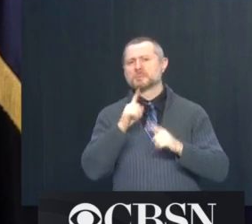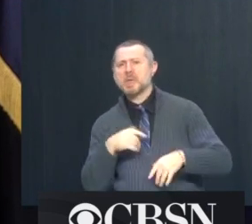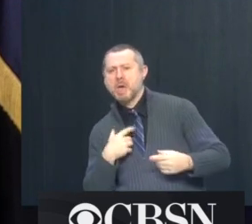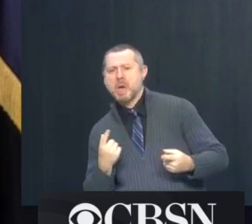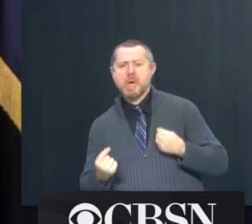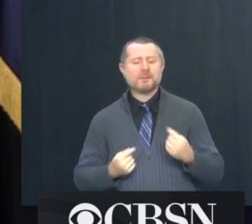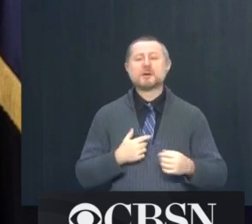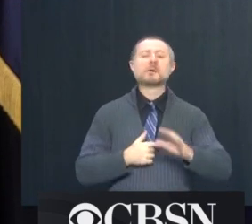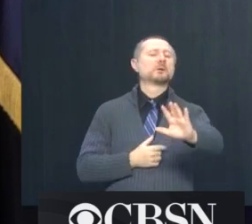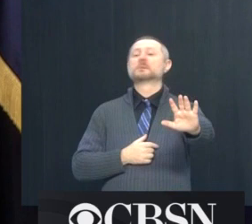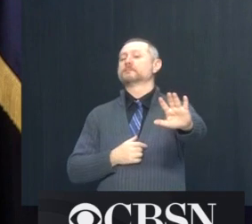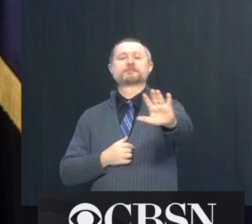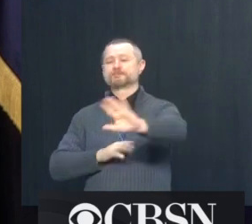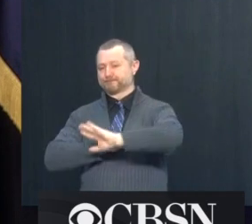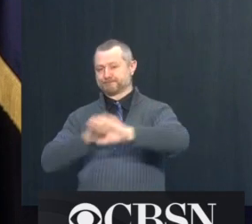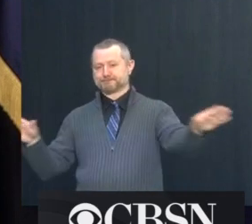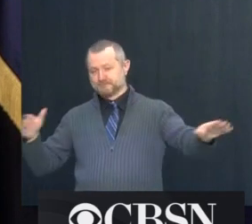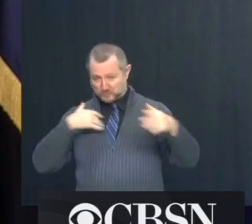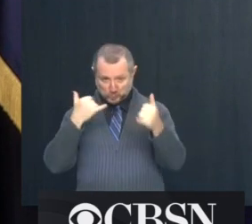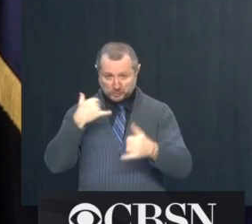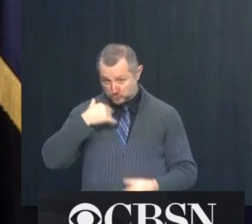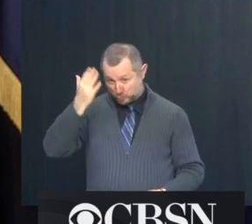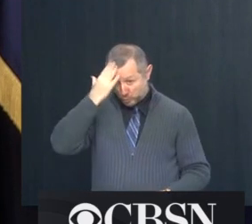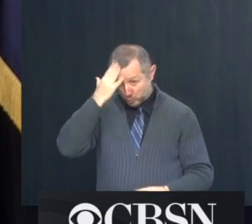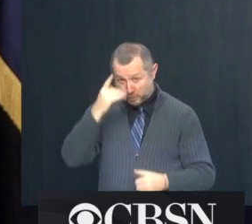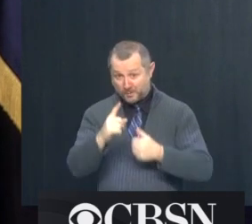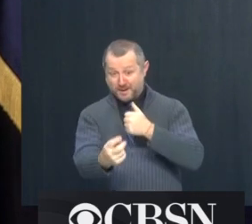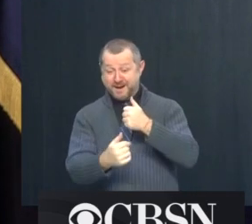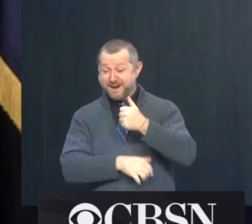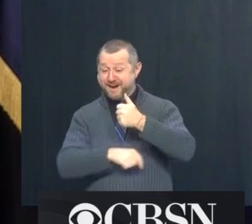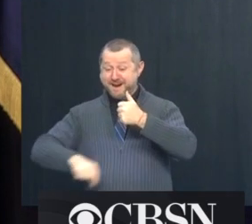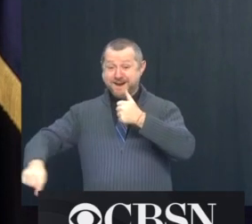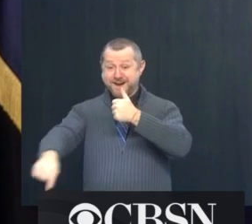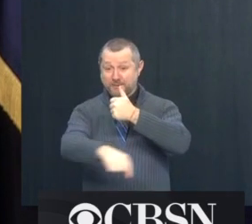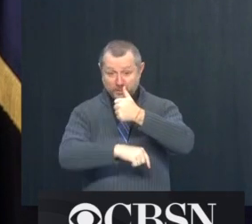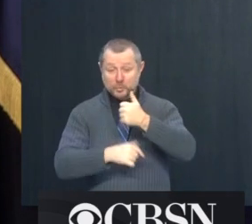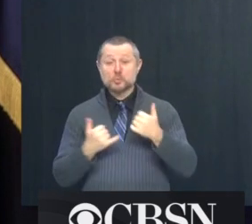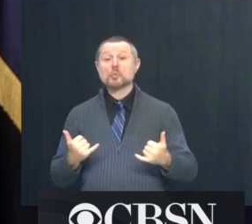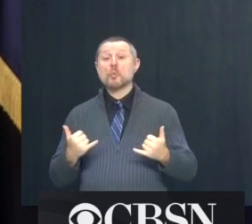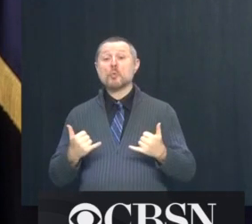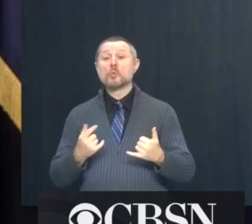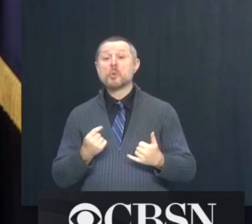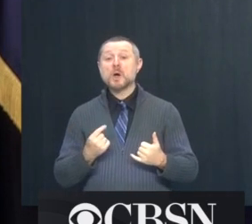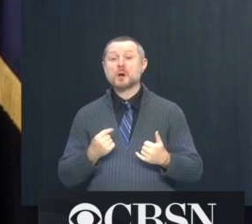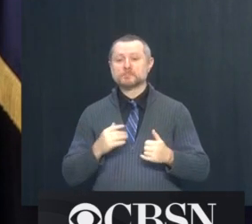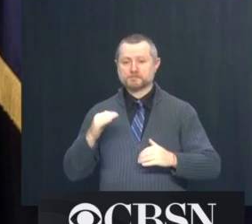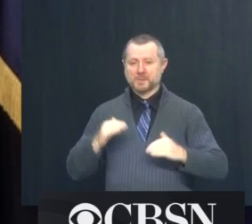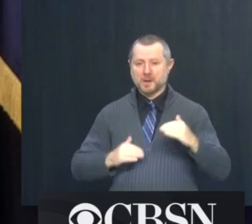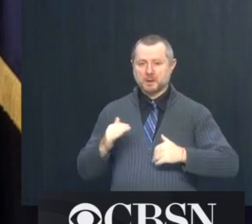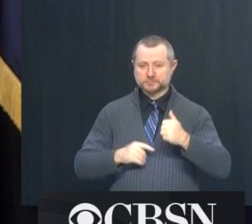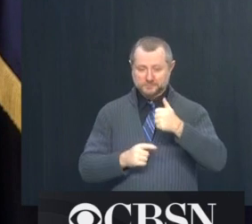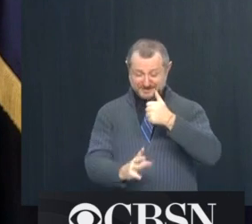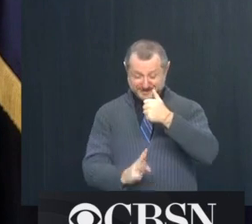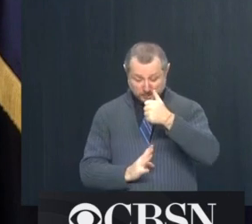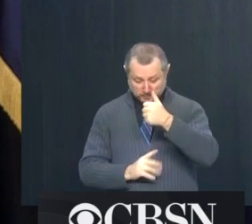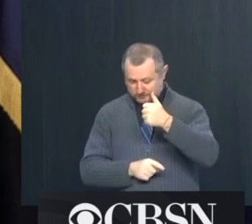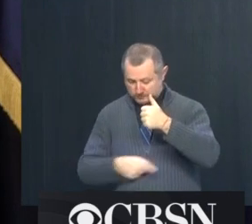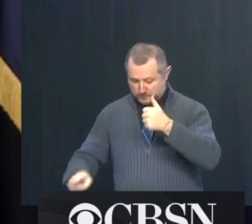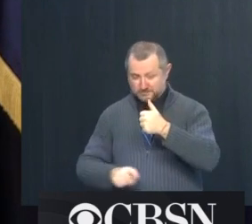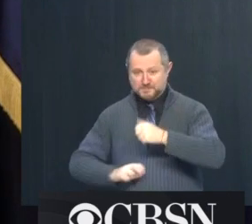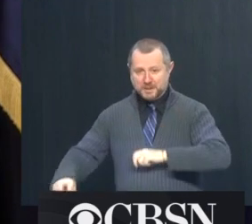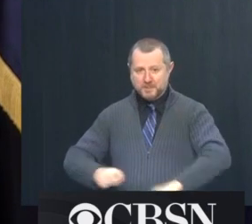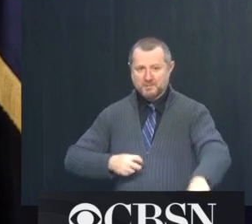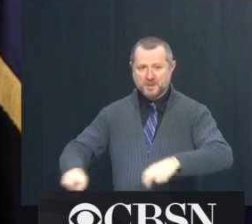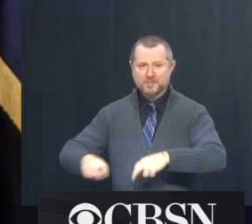Balance among your 10 hospitals today. Today. You have 10 hospitals? They should all